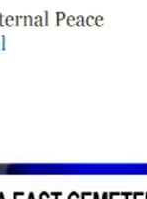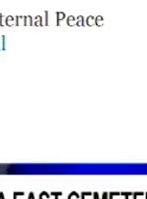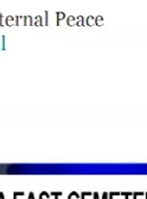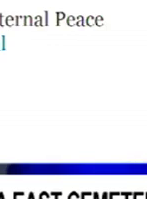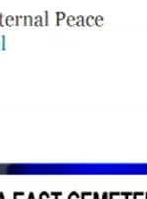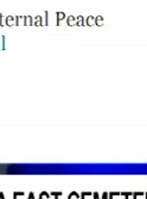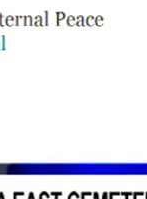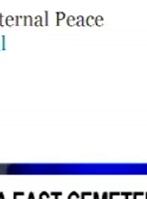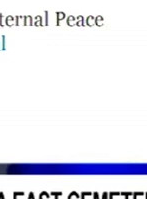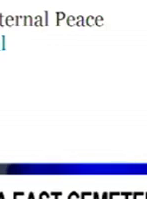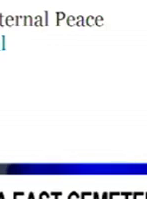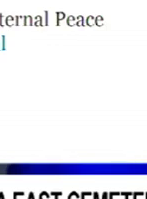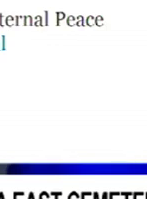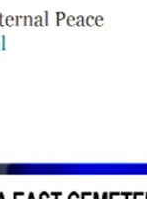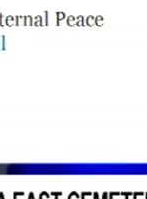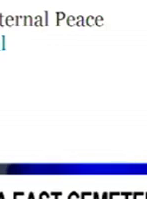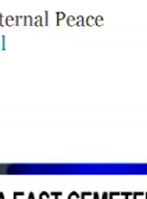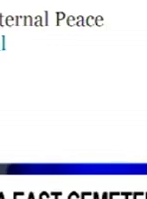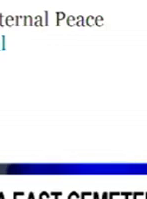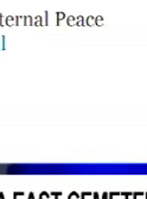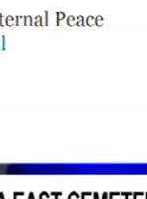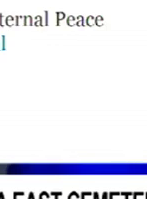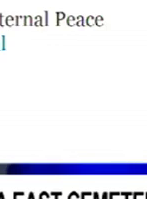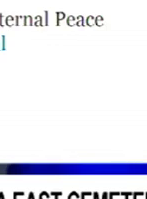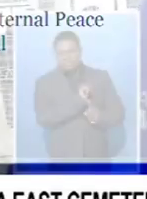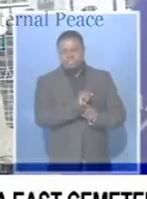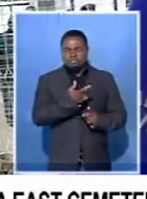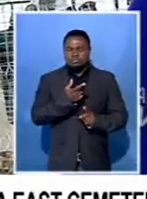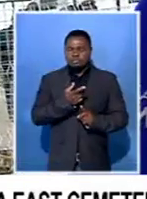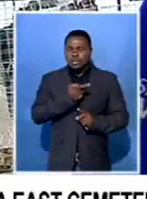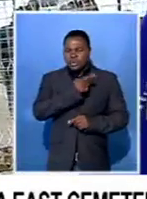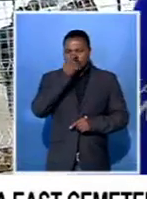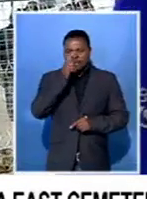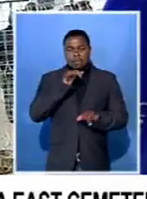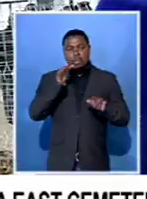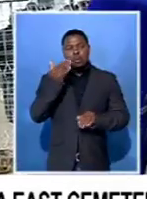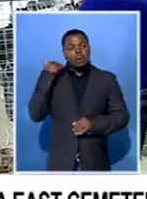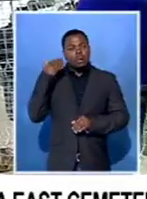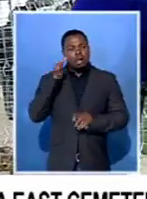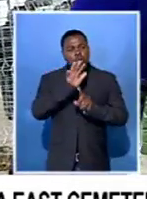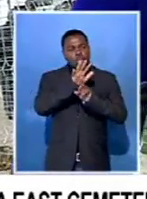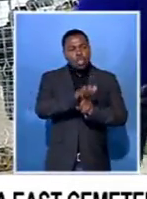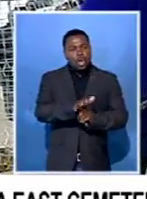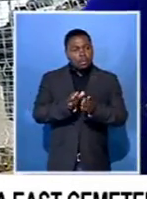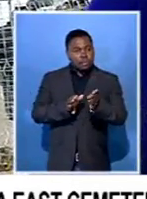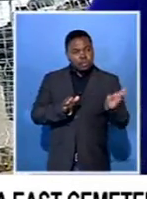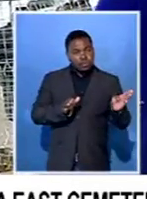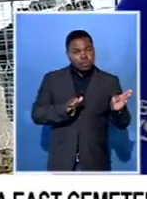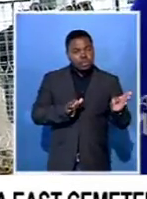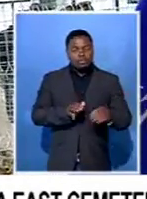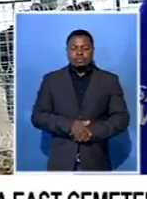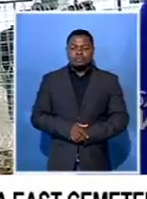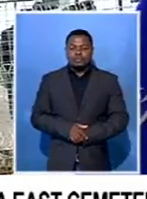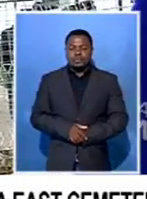way. And the ideals that he stood by, the ideals of ensuring that those who have been marginalized before, that they are being,